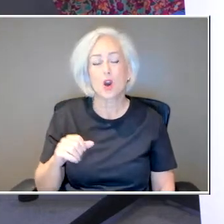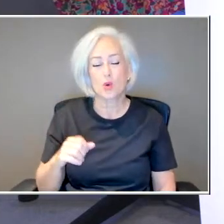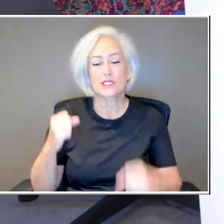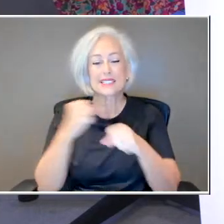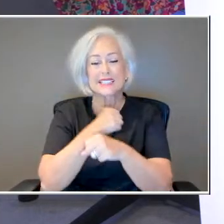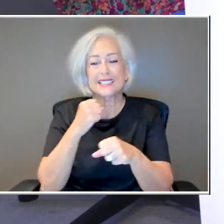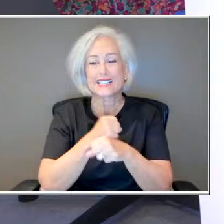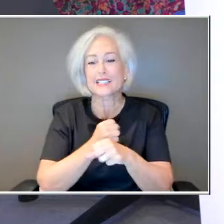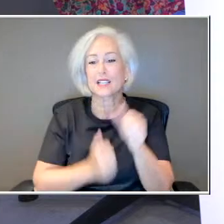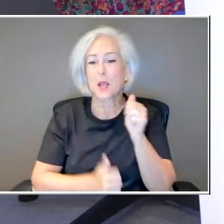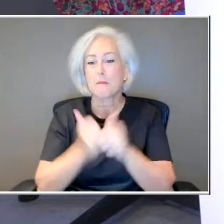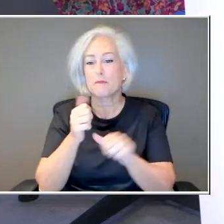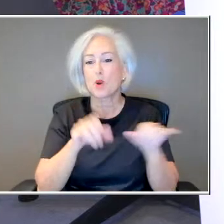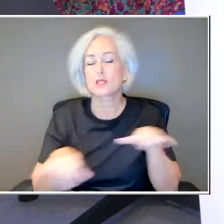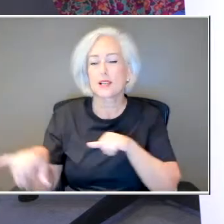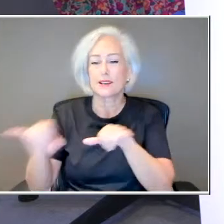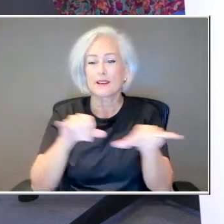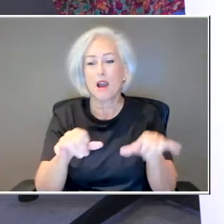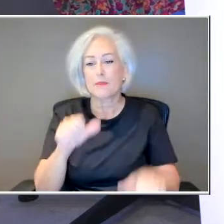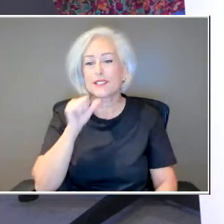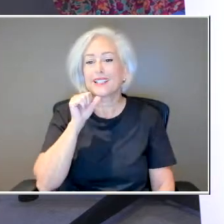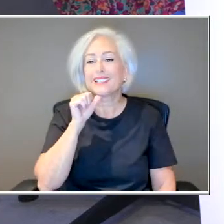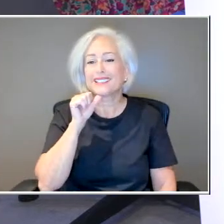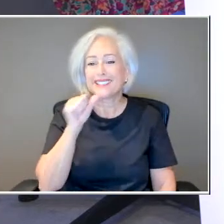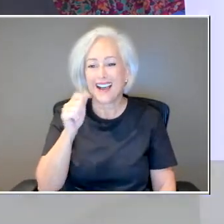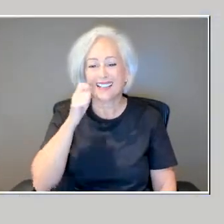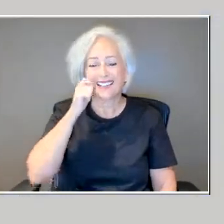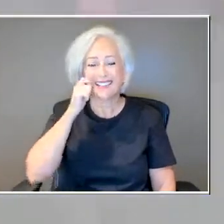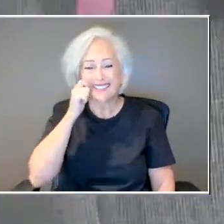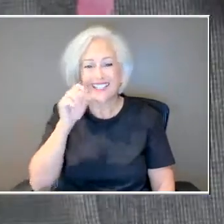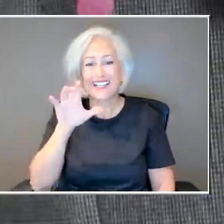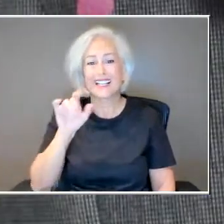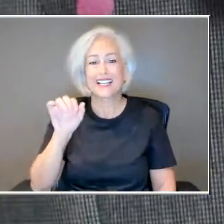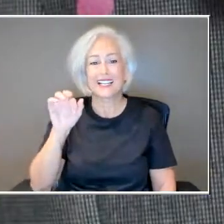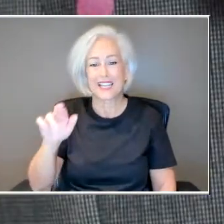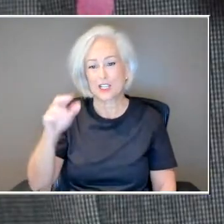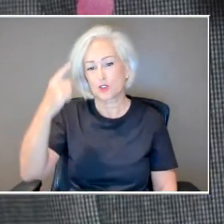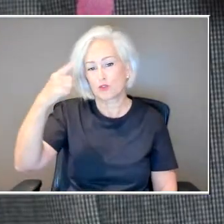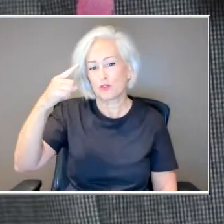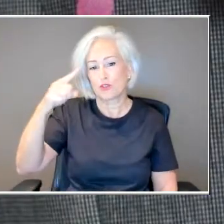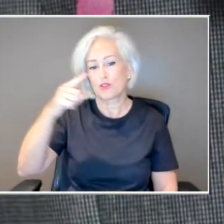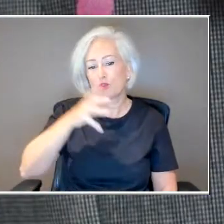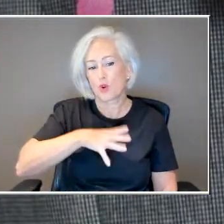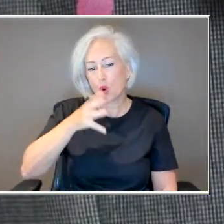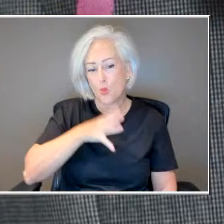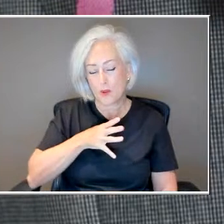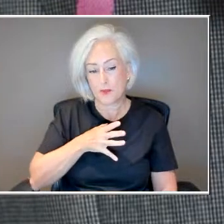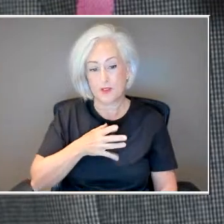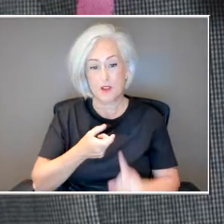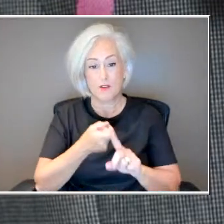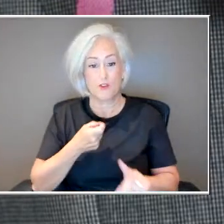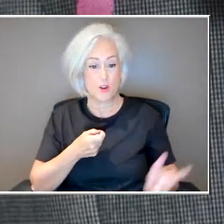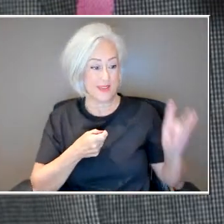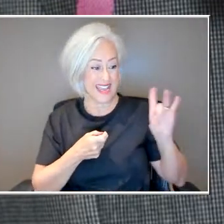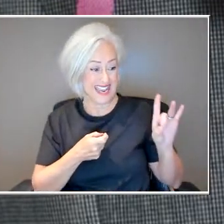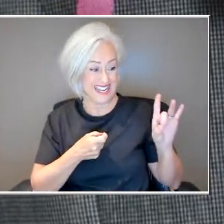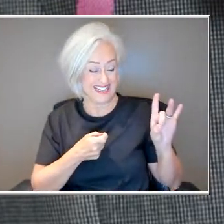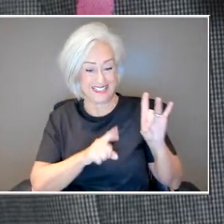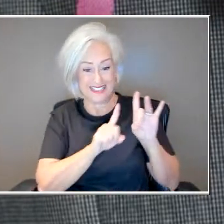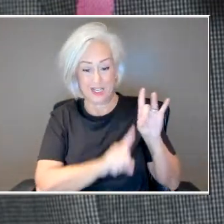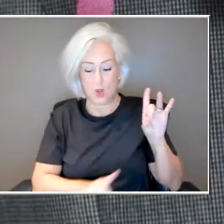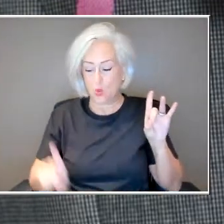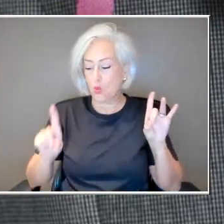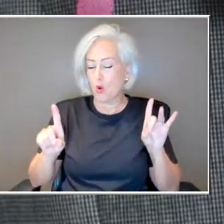common non-skin cancer for women, and current data shows that 1 in 8 women will be diagnosed with breast cancer